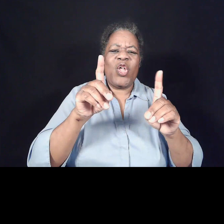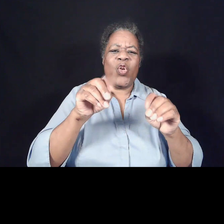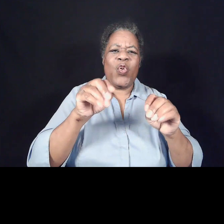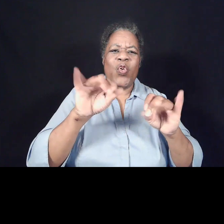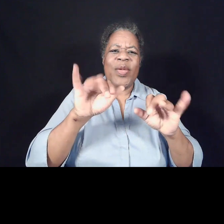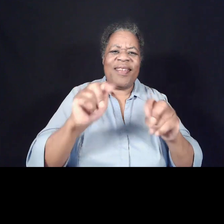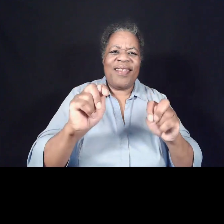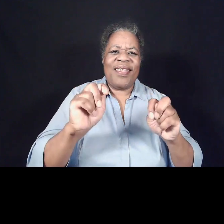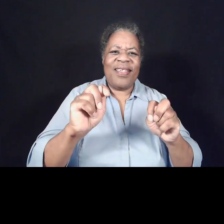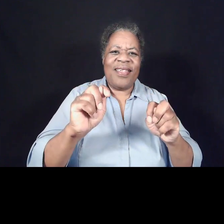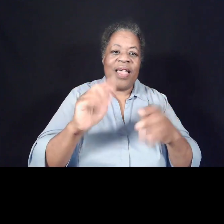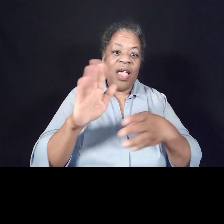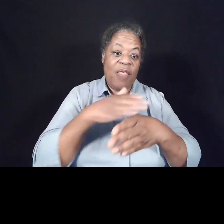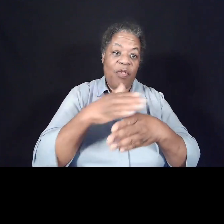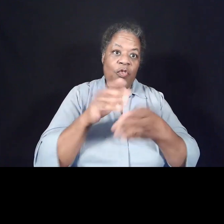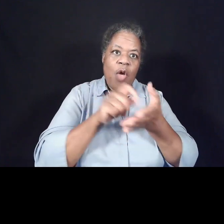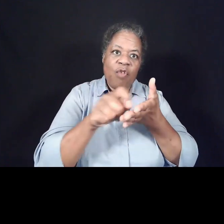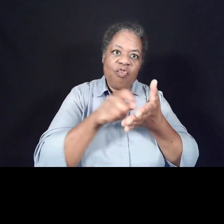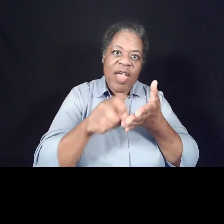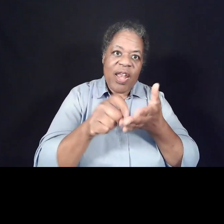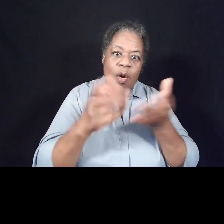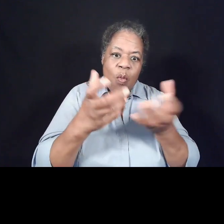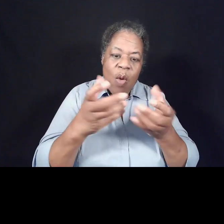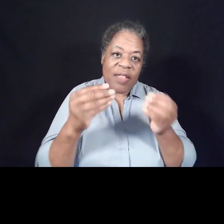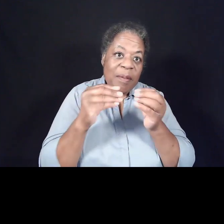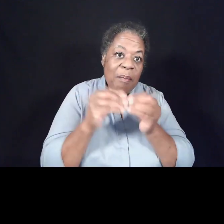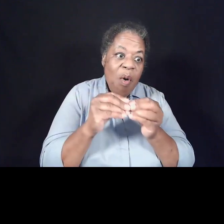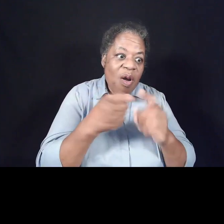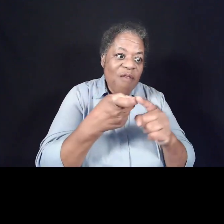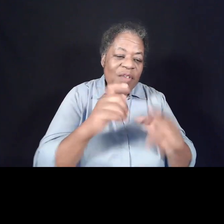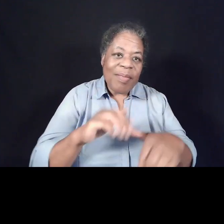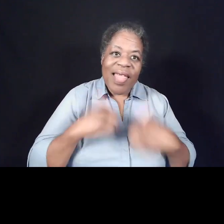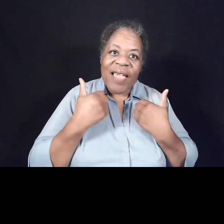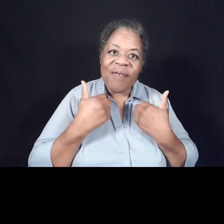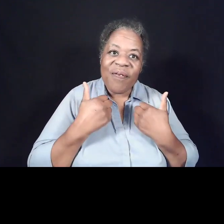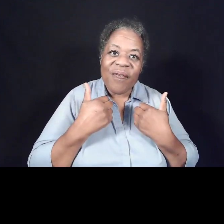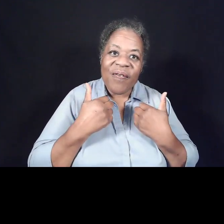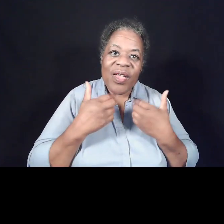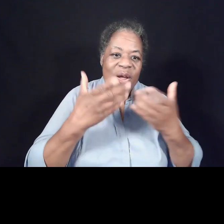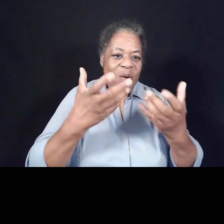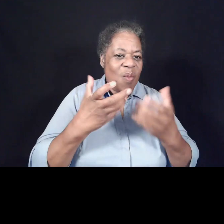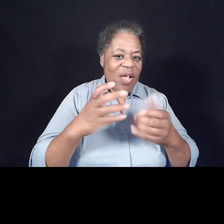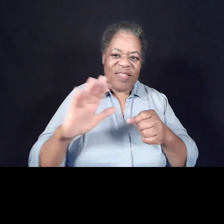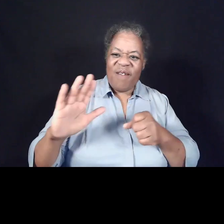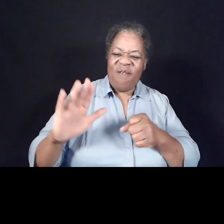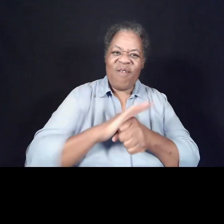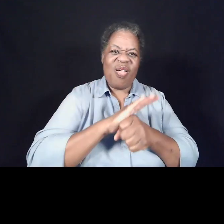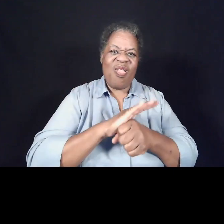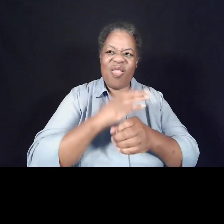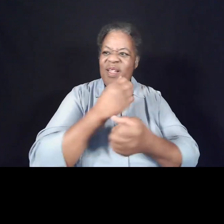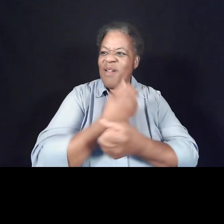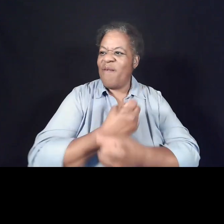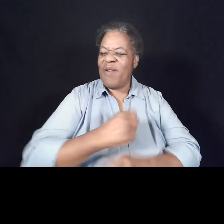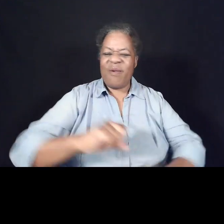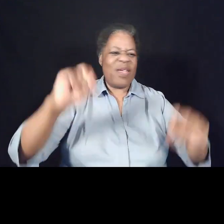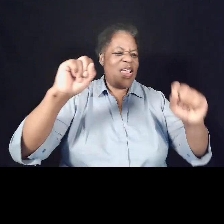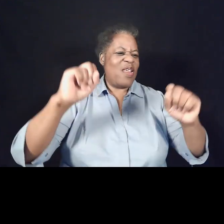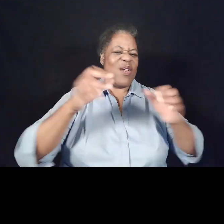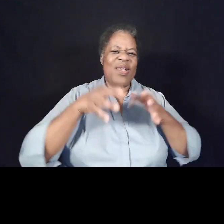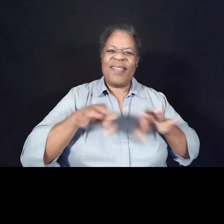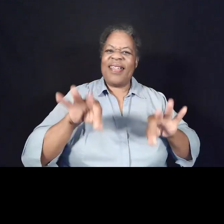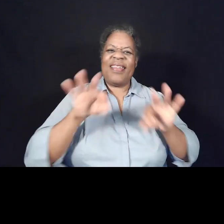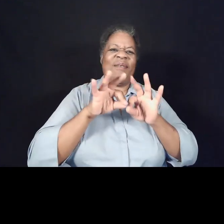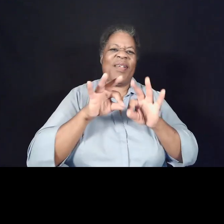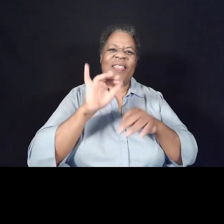The songwriter wants more out of life. He wants fullness and freedom and significance, and that's